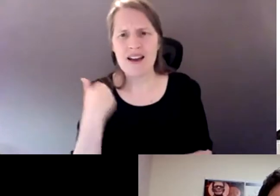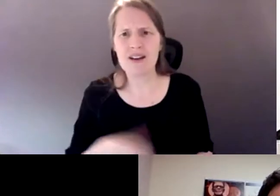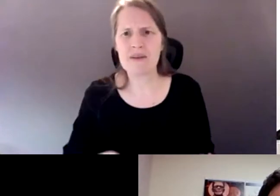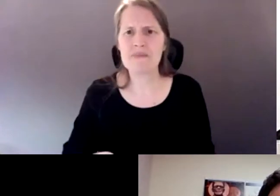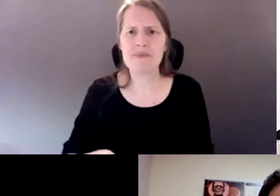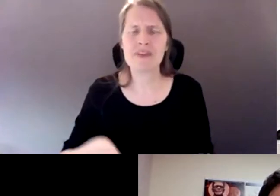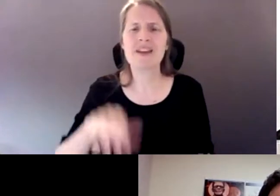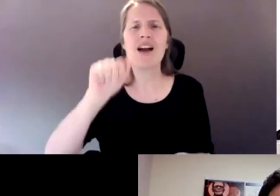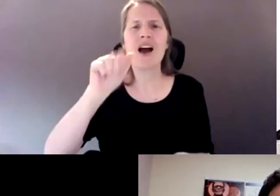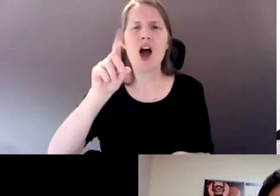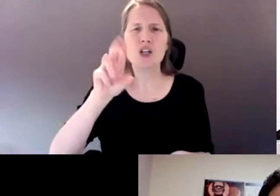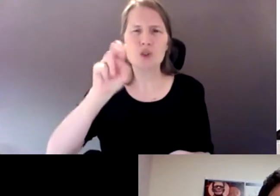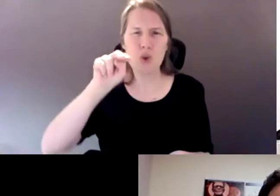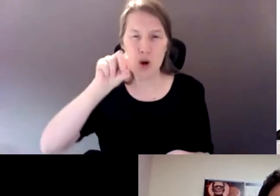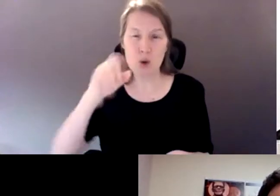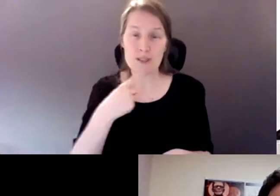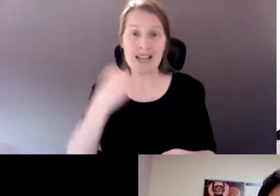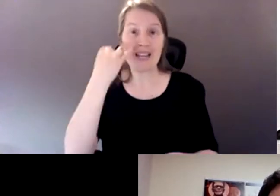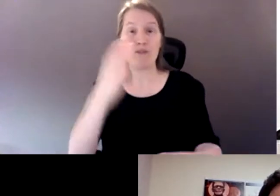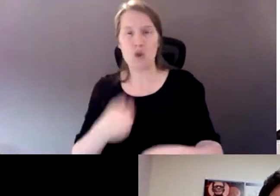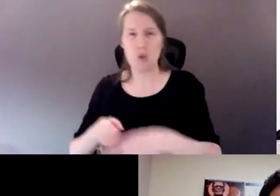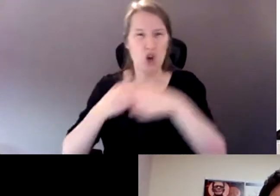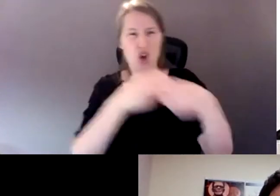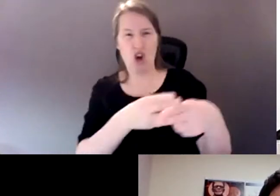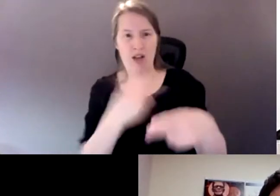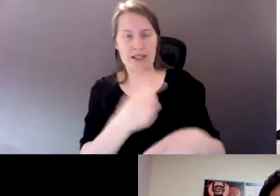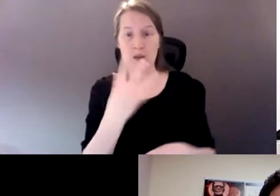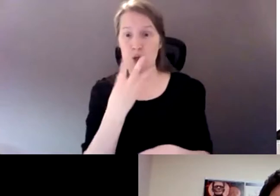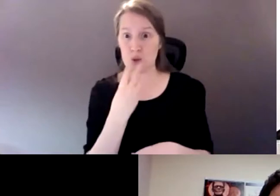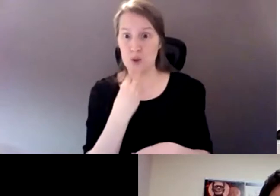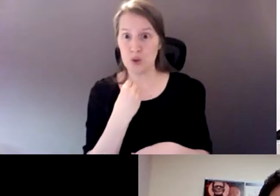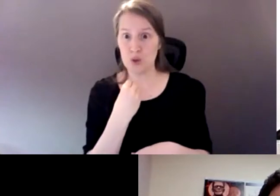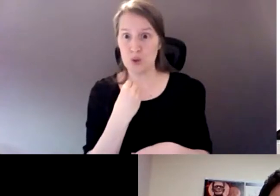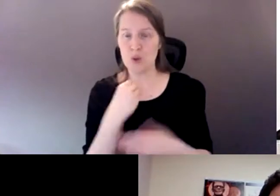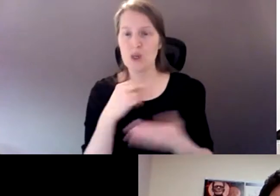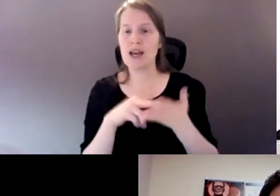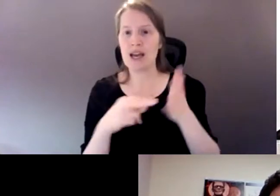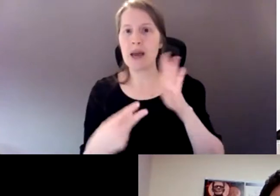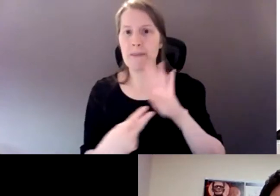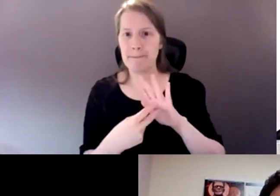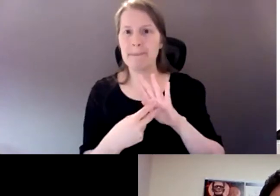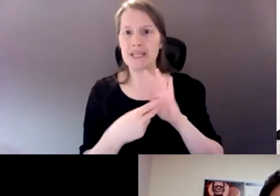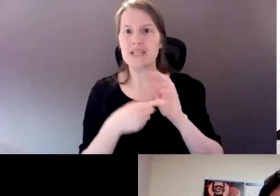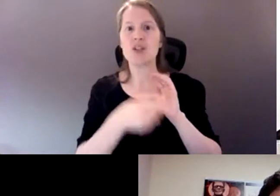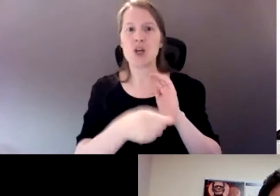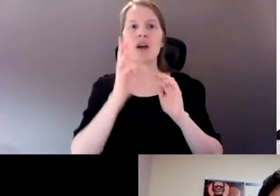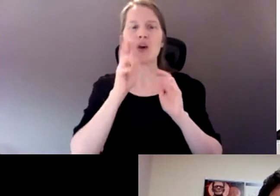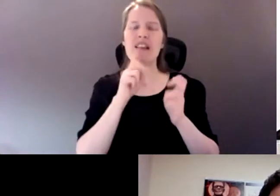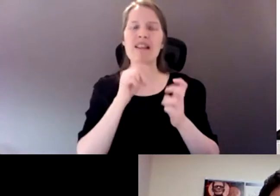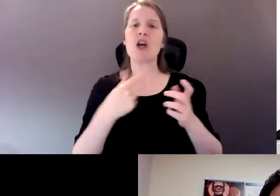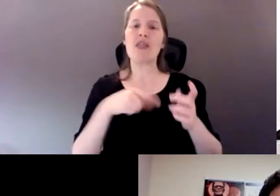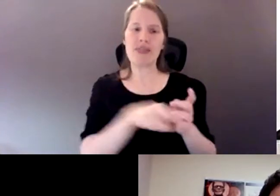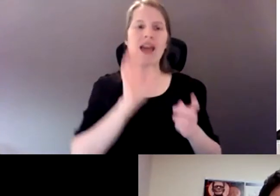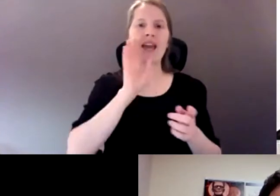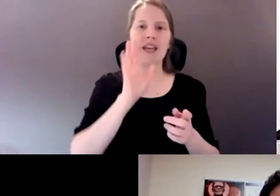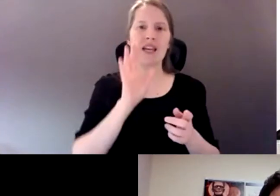Horkheimer and Adorno who say that to call someone a Jew is a pretext to work them over until they resemble the image. And work them